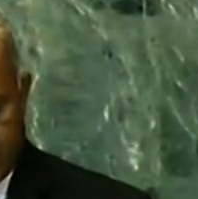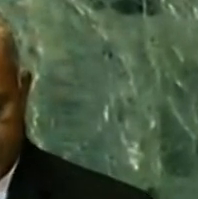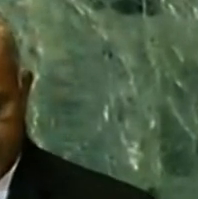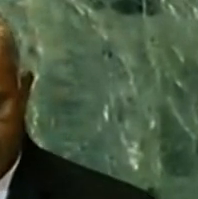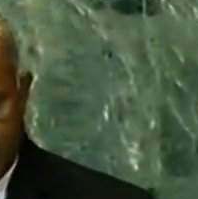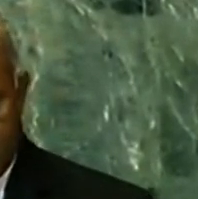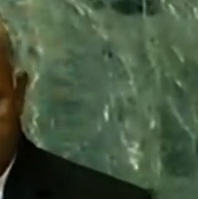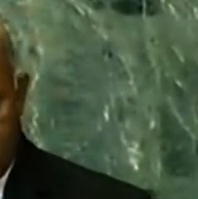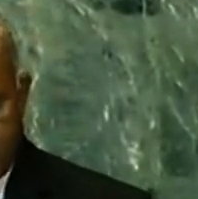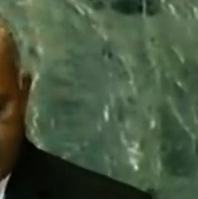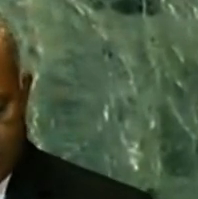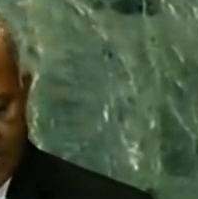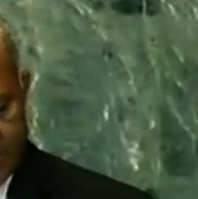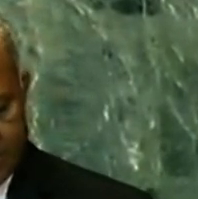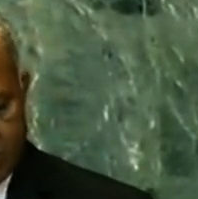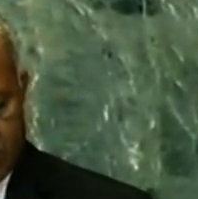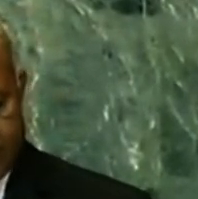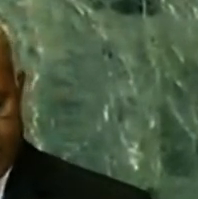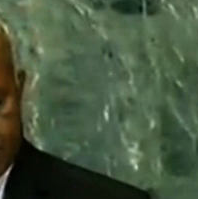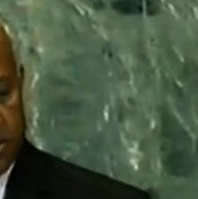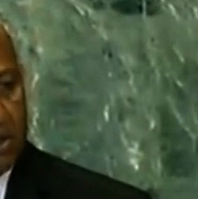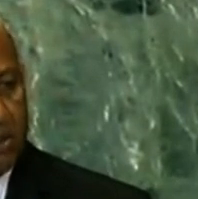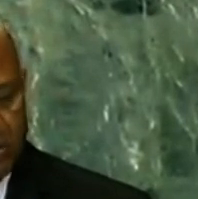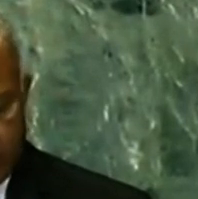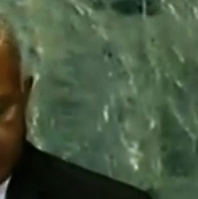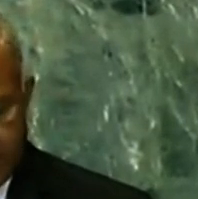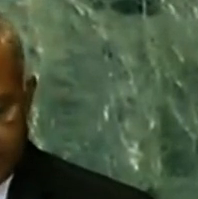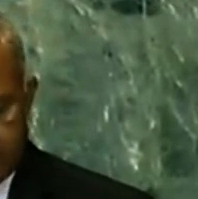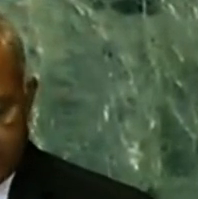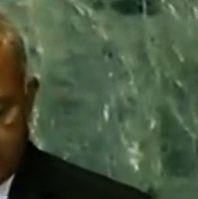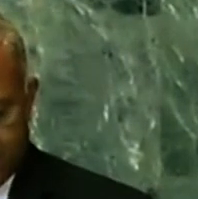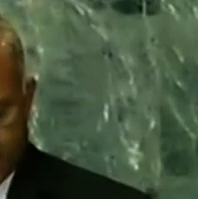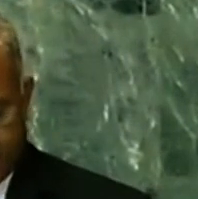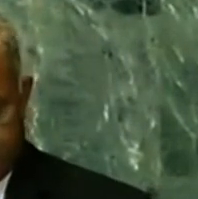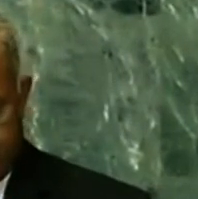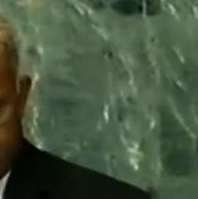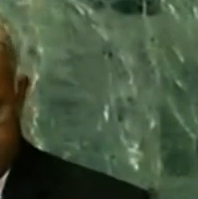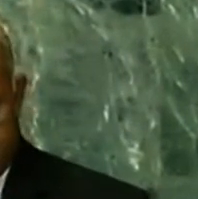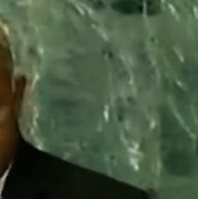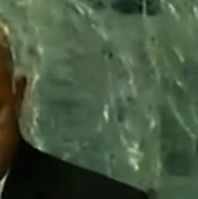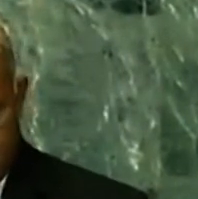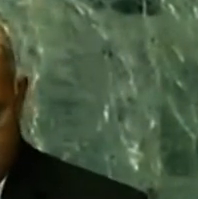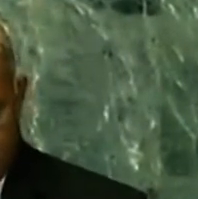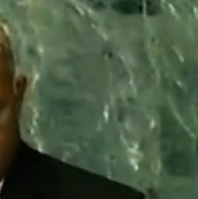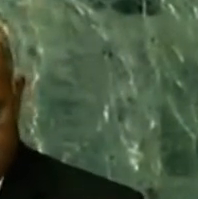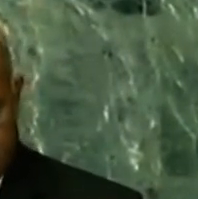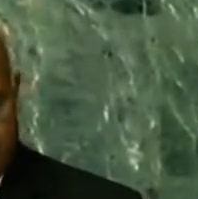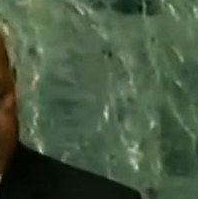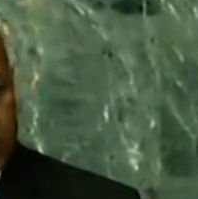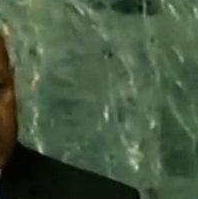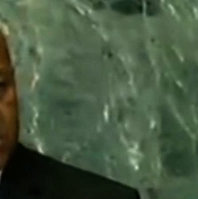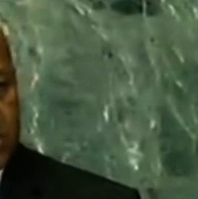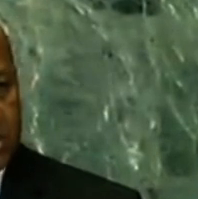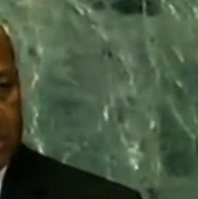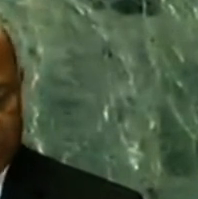Fiji's history, we recognize that inclusiveness will be an essential part of the process in the formulation